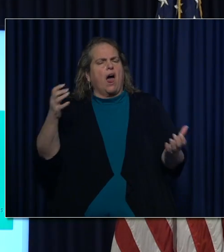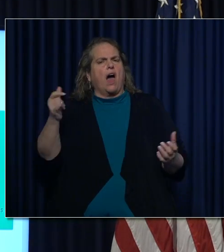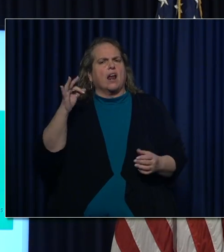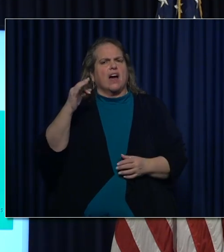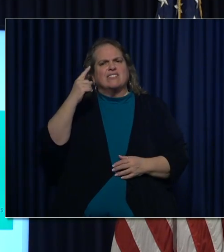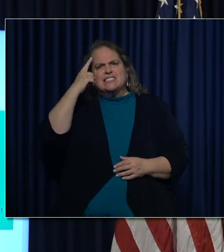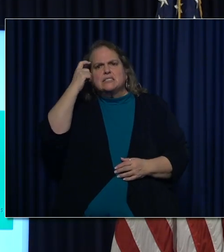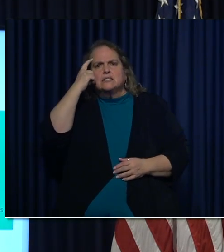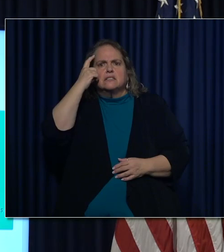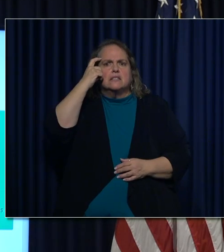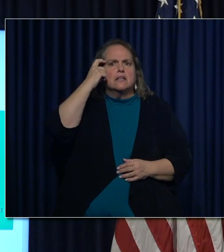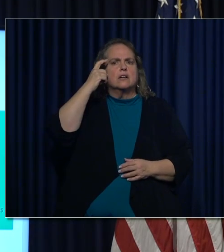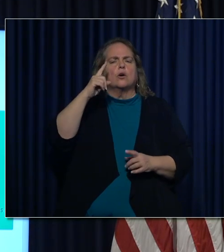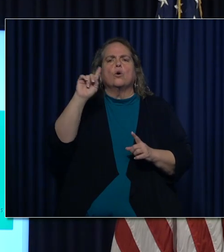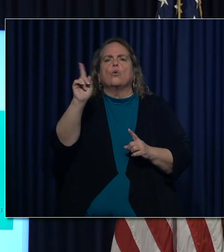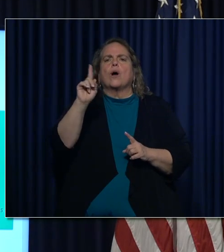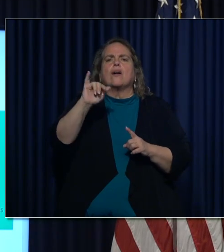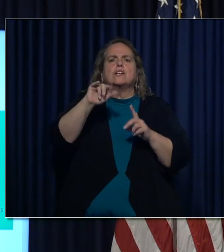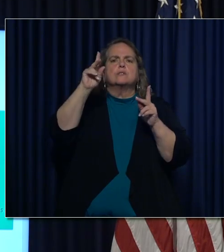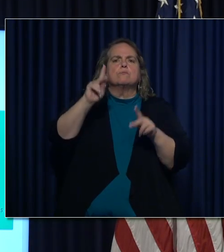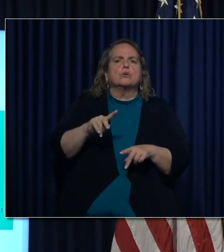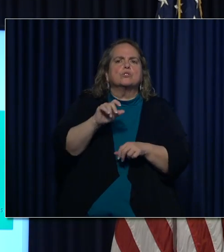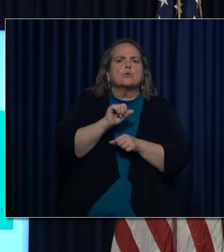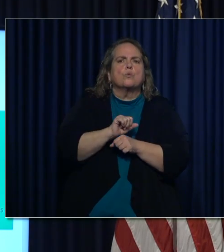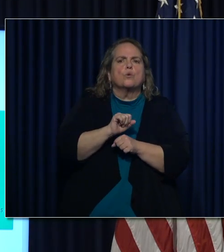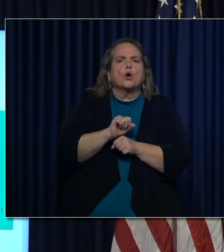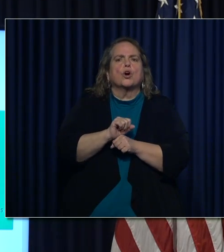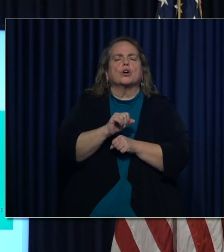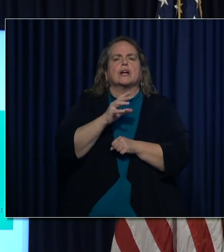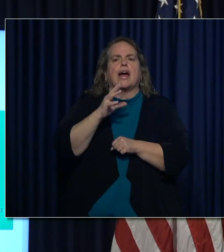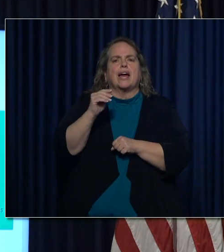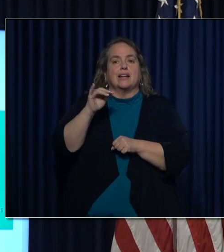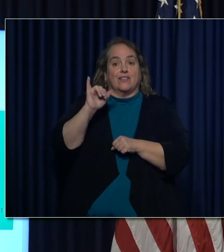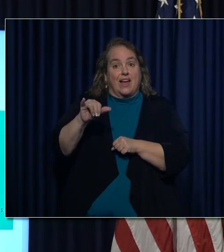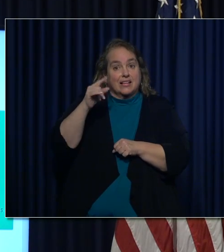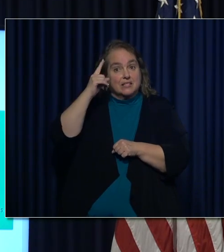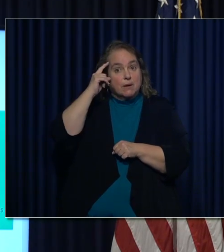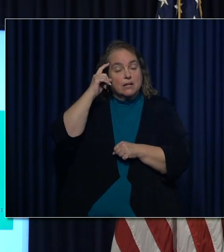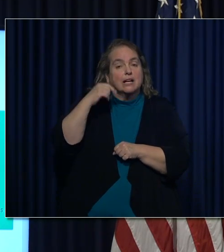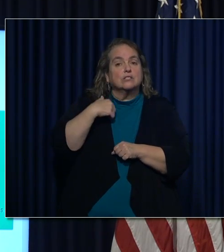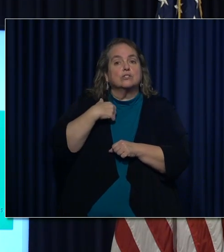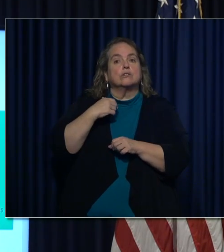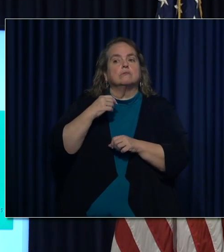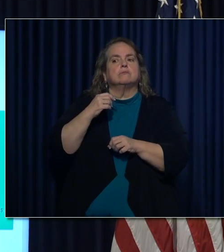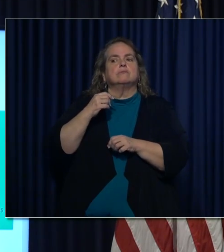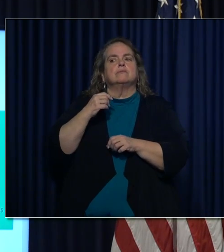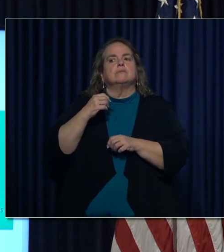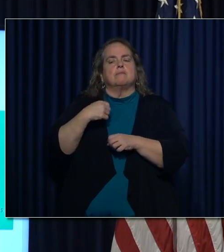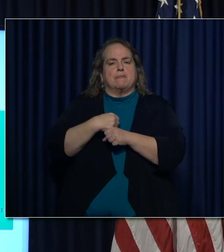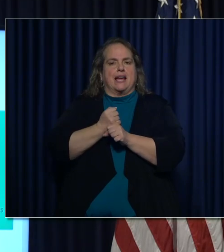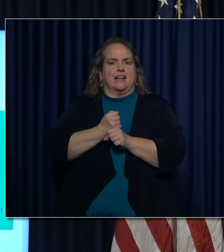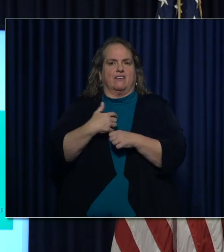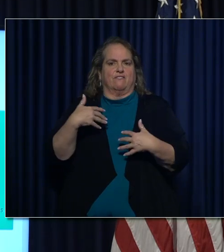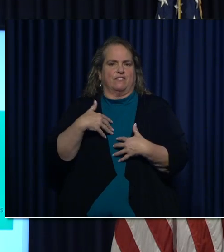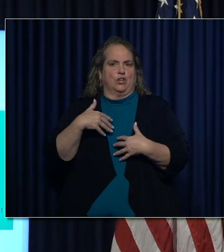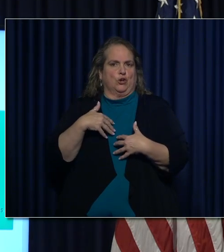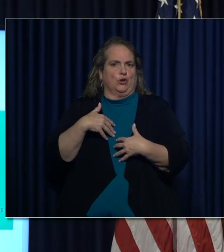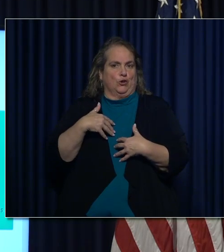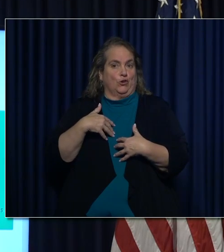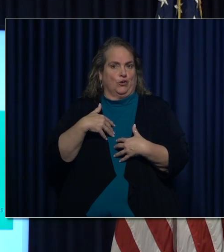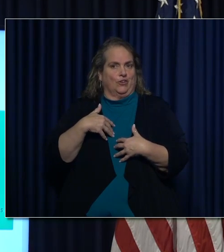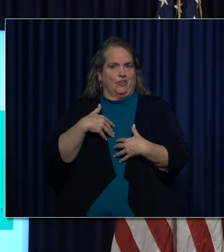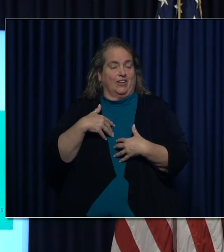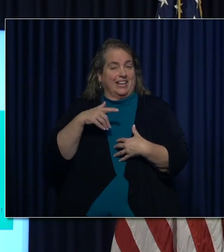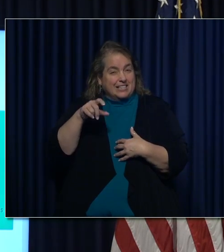speculation about where this person worked, and that speculation is creating fear in itself. Is there